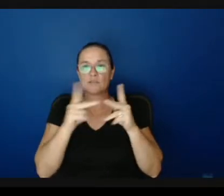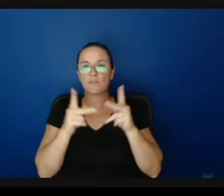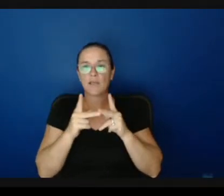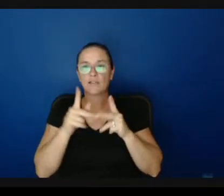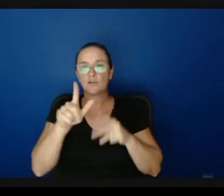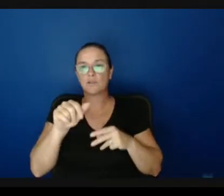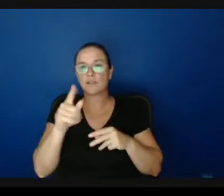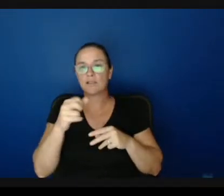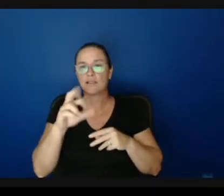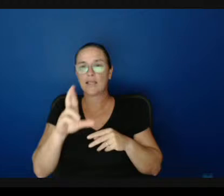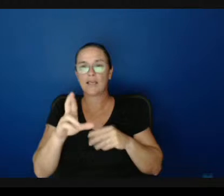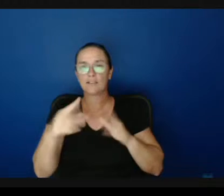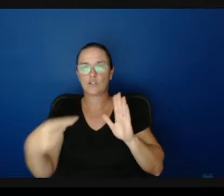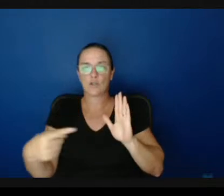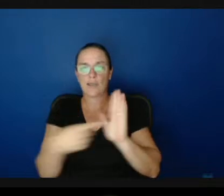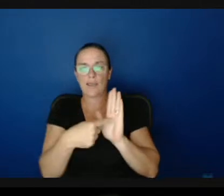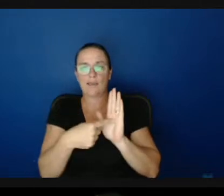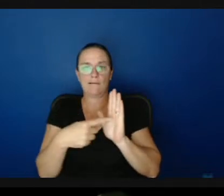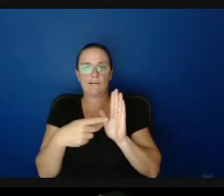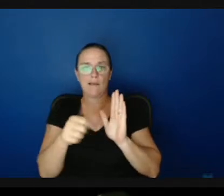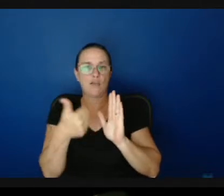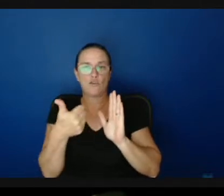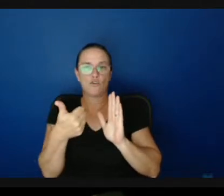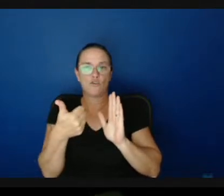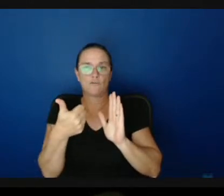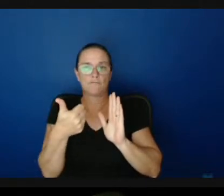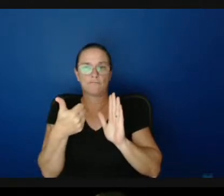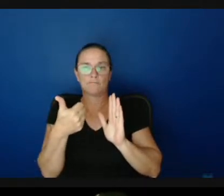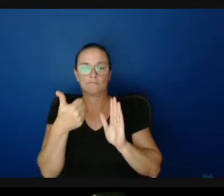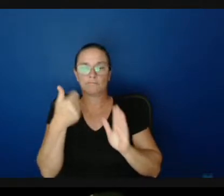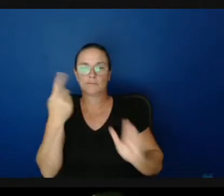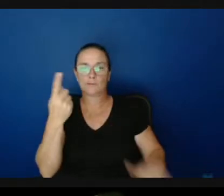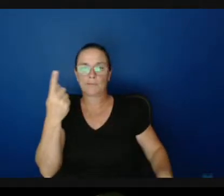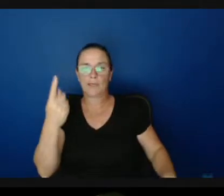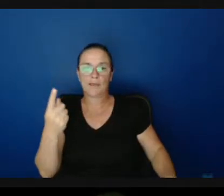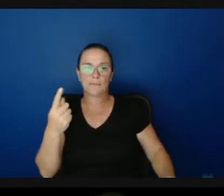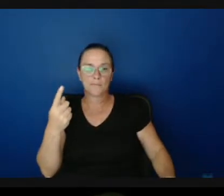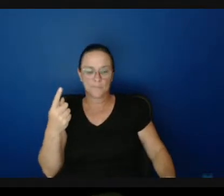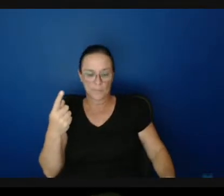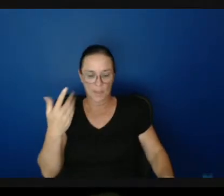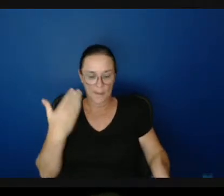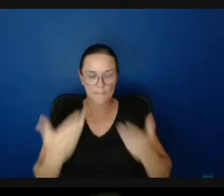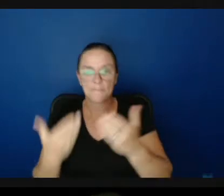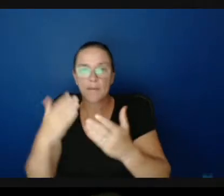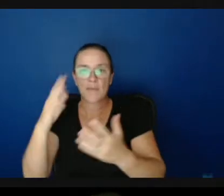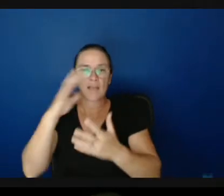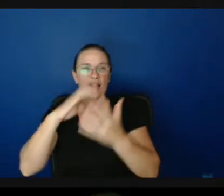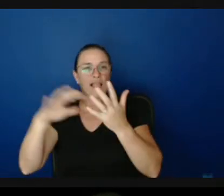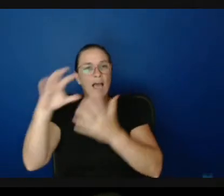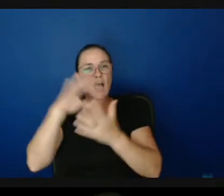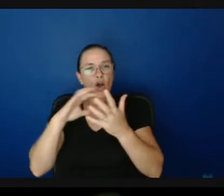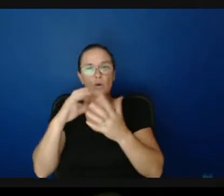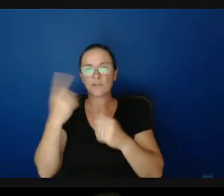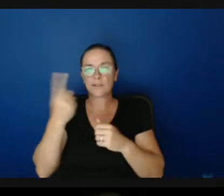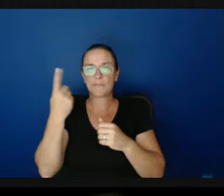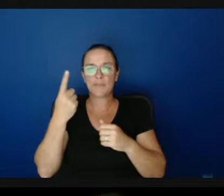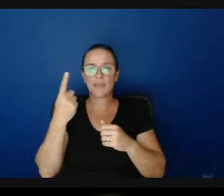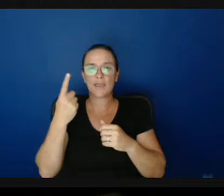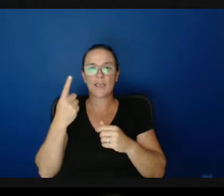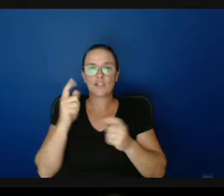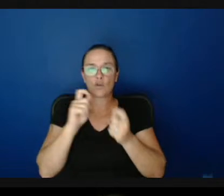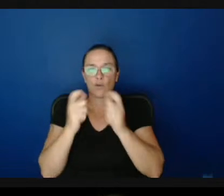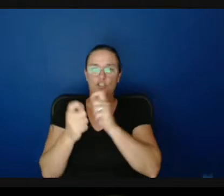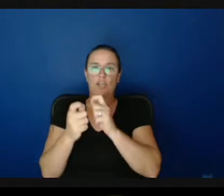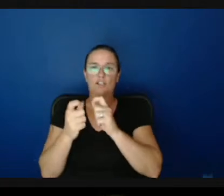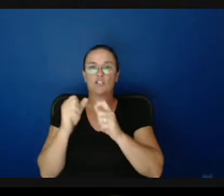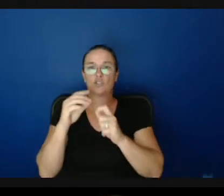rangefinder hit some other piece of cloud, perhaps, and that's changed the scale here. So the real data is